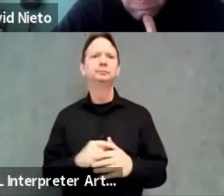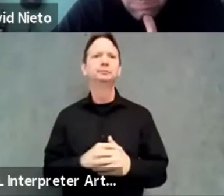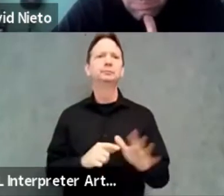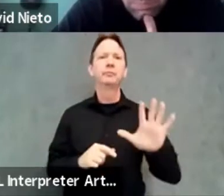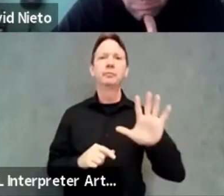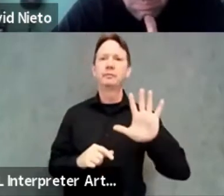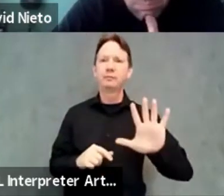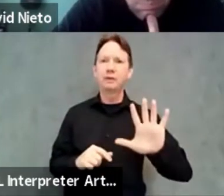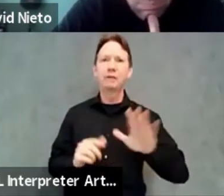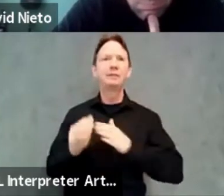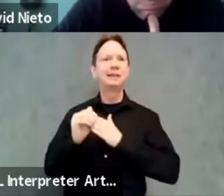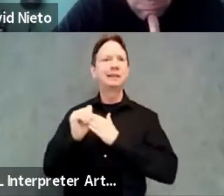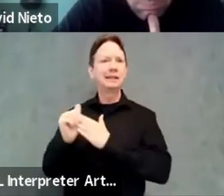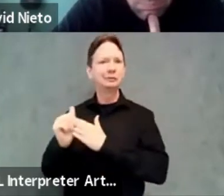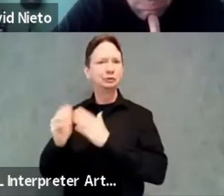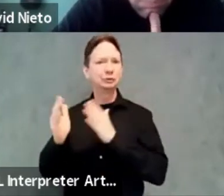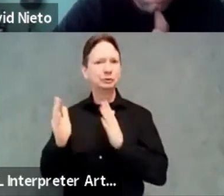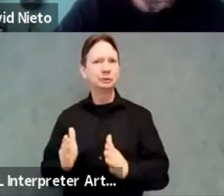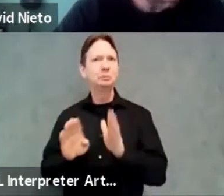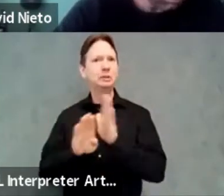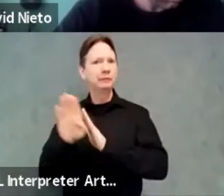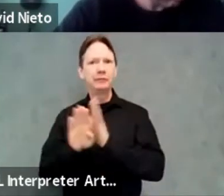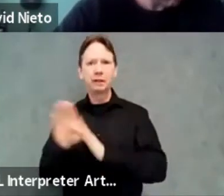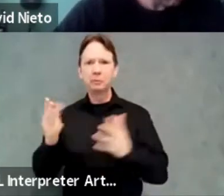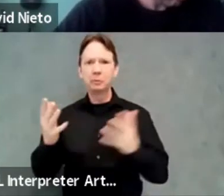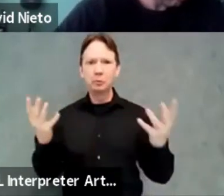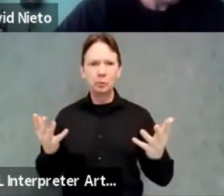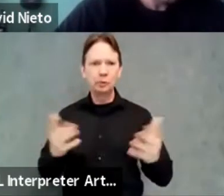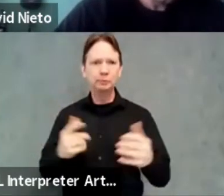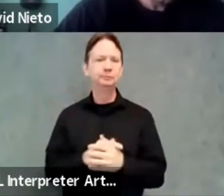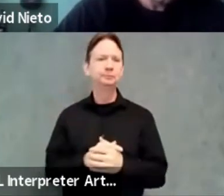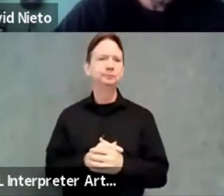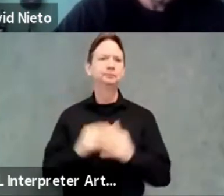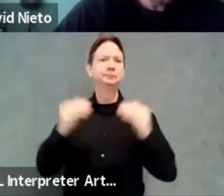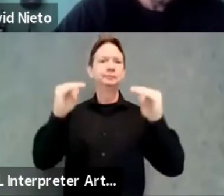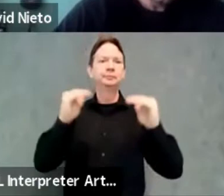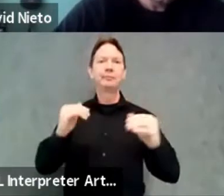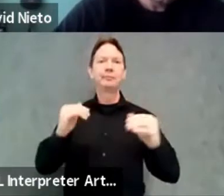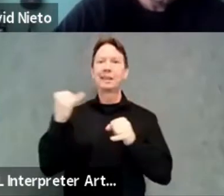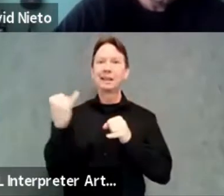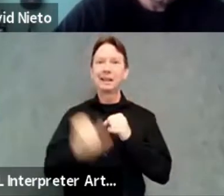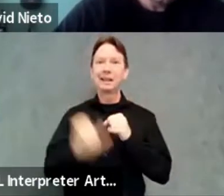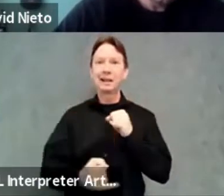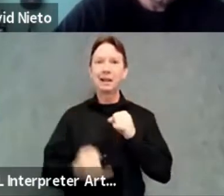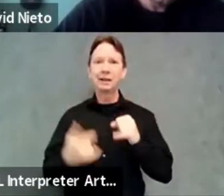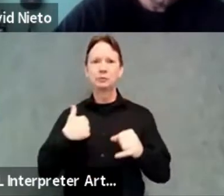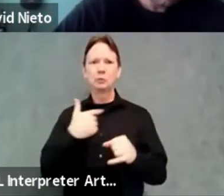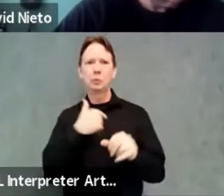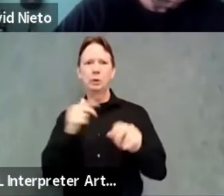and disseminating education research in your unique field within education research.